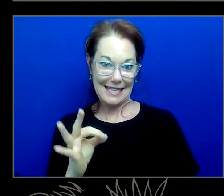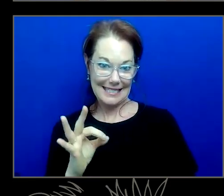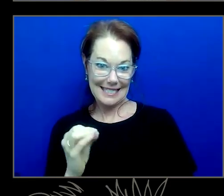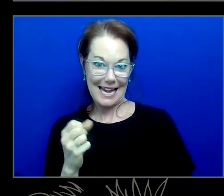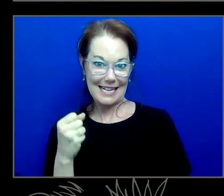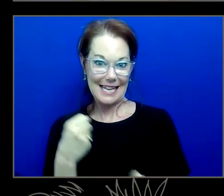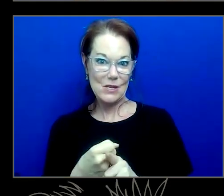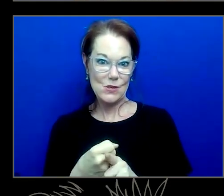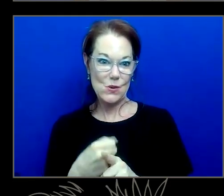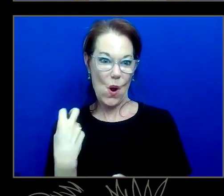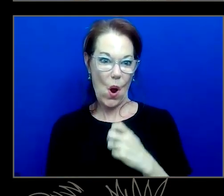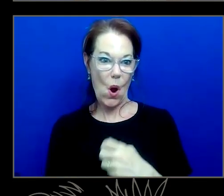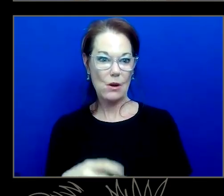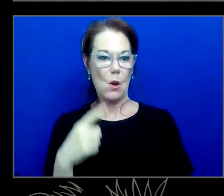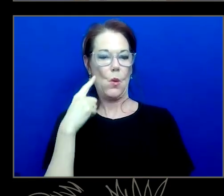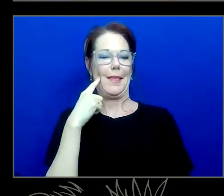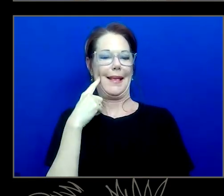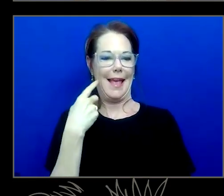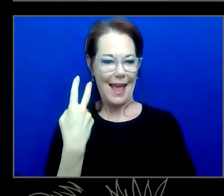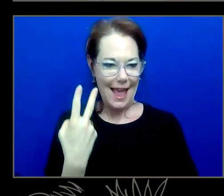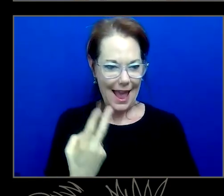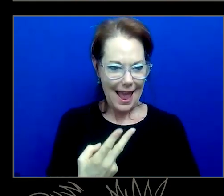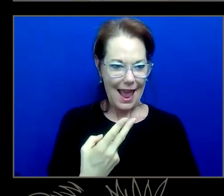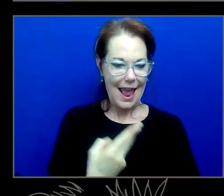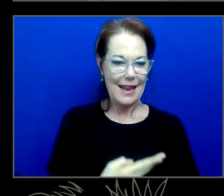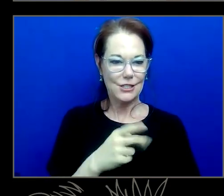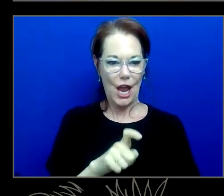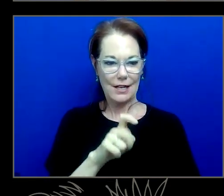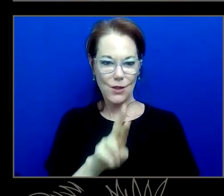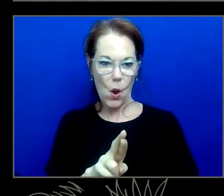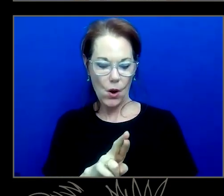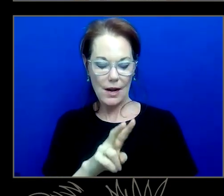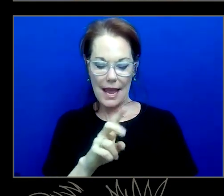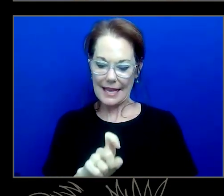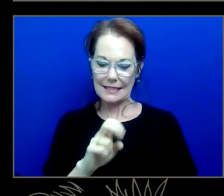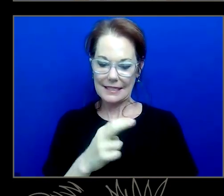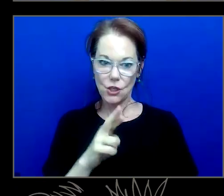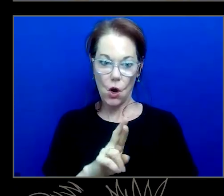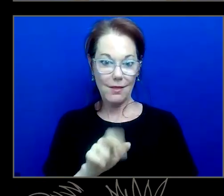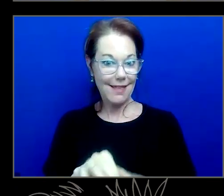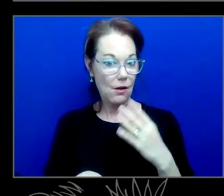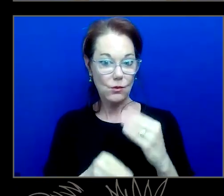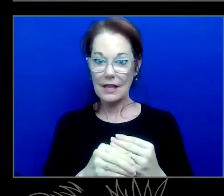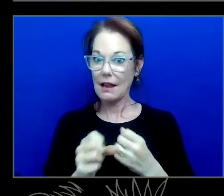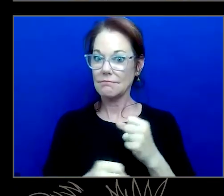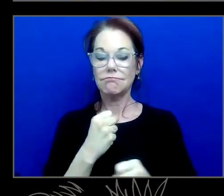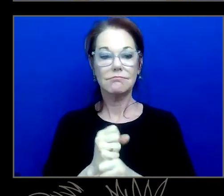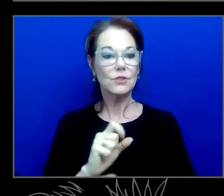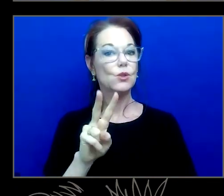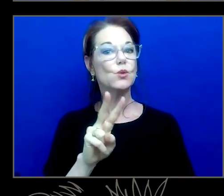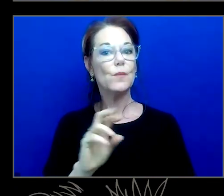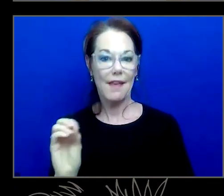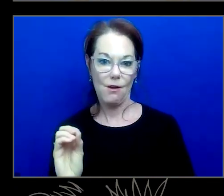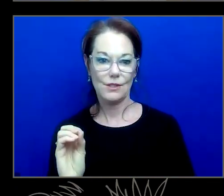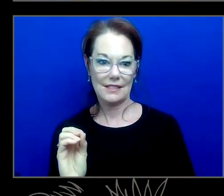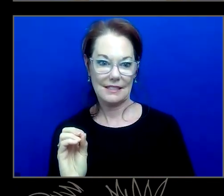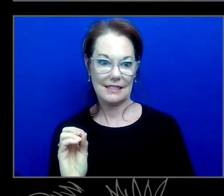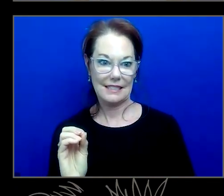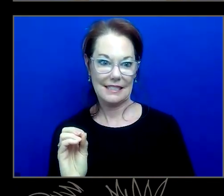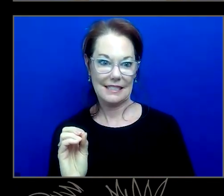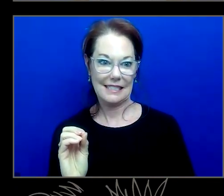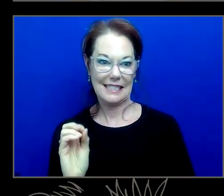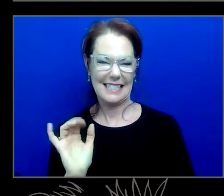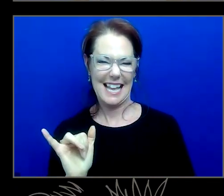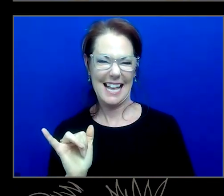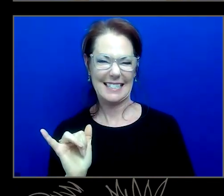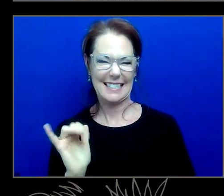might be thinking XHR, and it gives me no pleasure to say this, but that was added in 2000. That's just